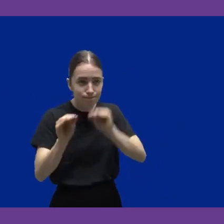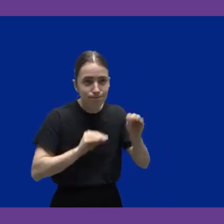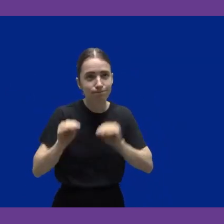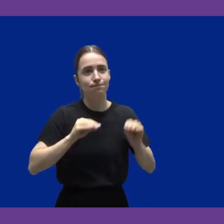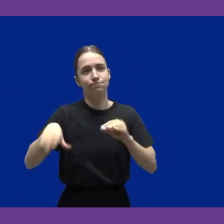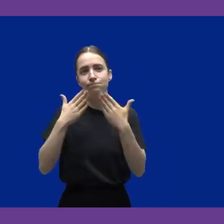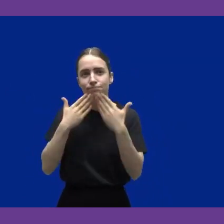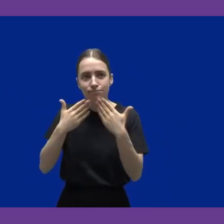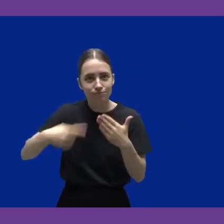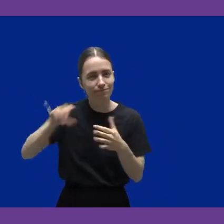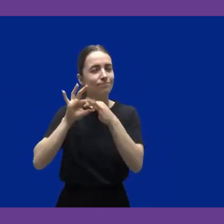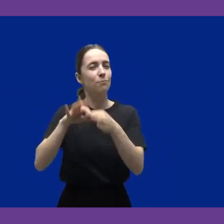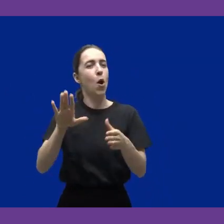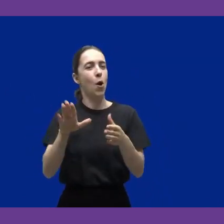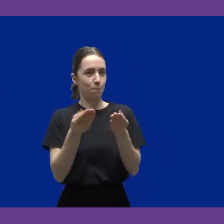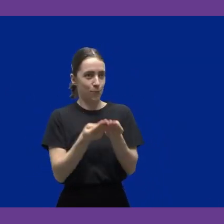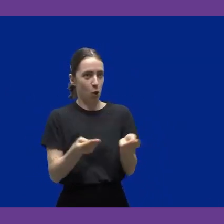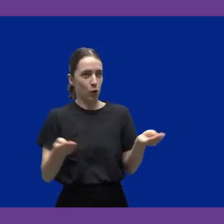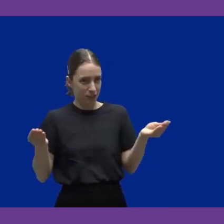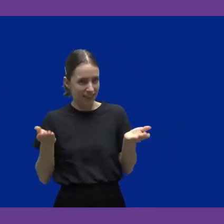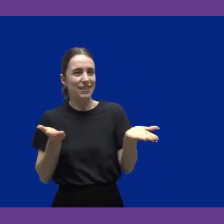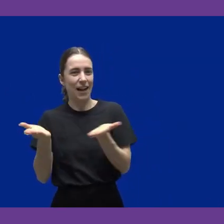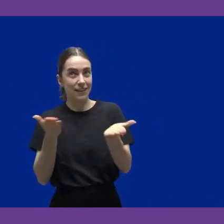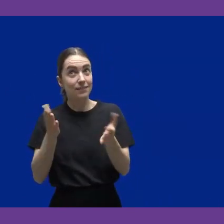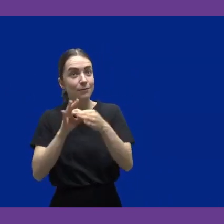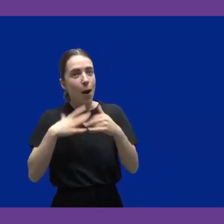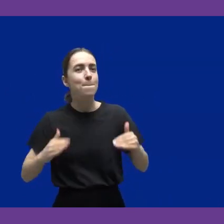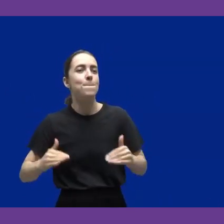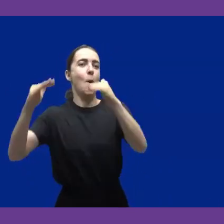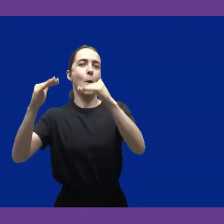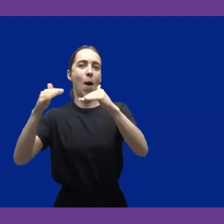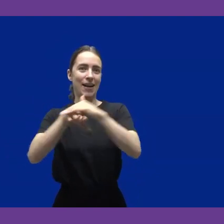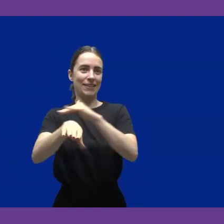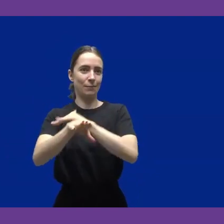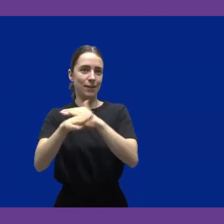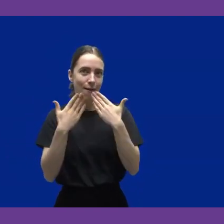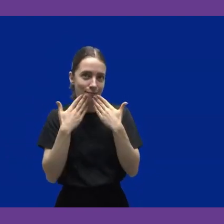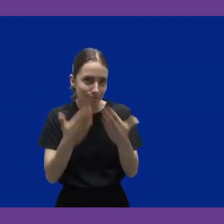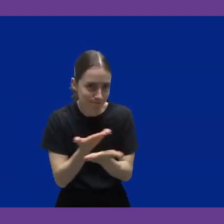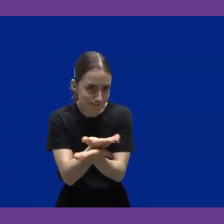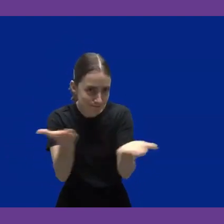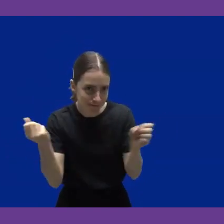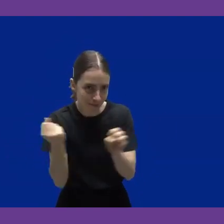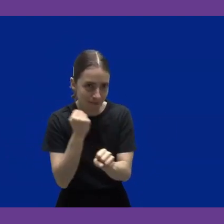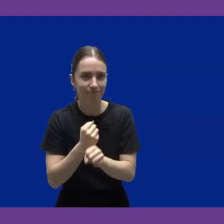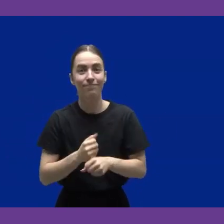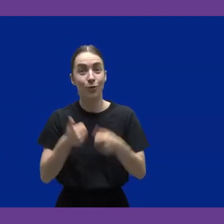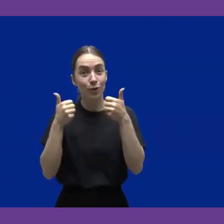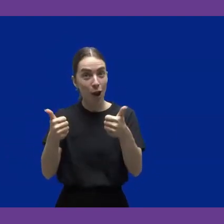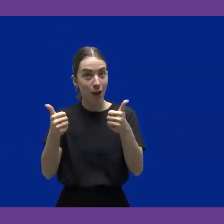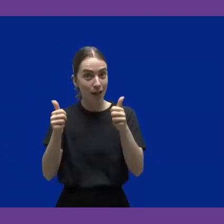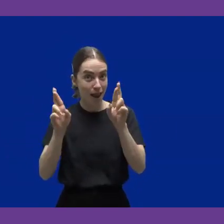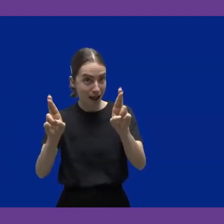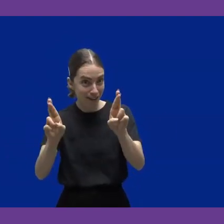good luck. So again, thank you very much also to the AccessibleEU for hosting this webinar.